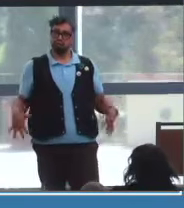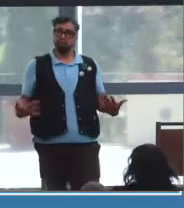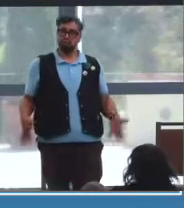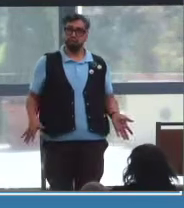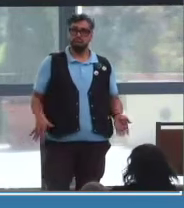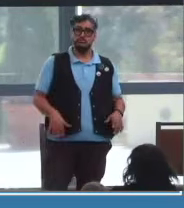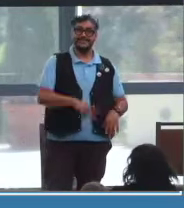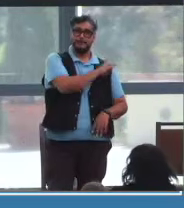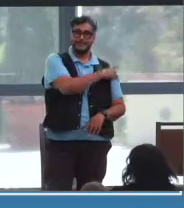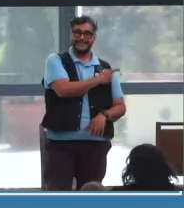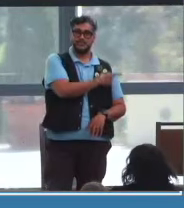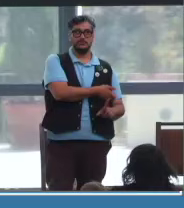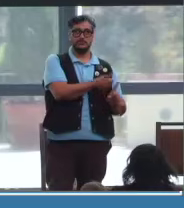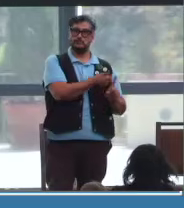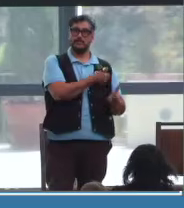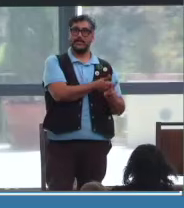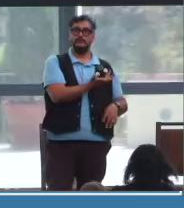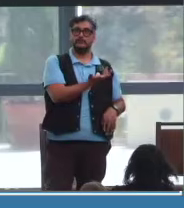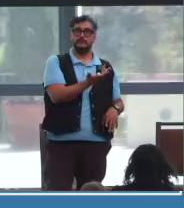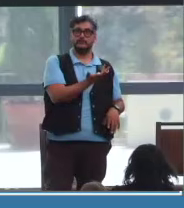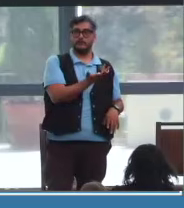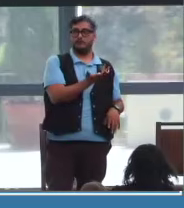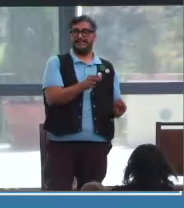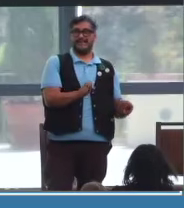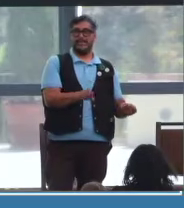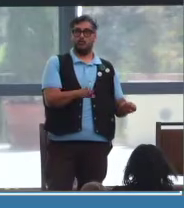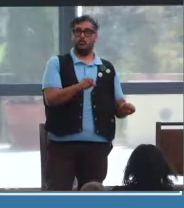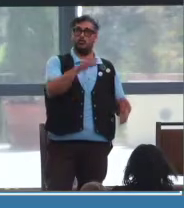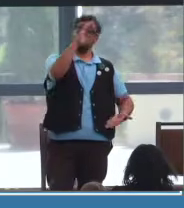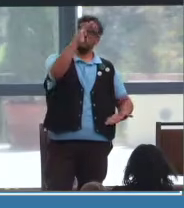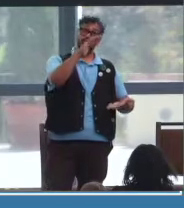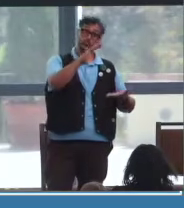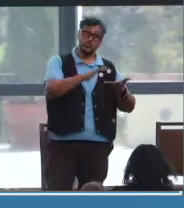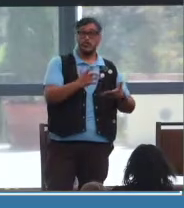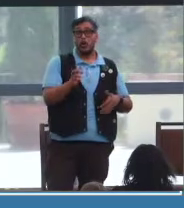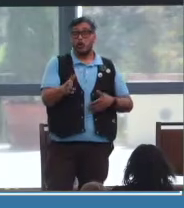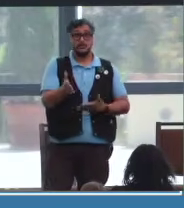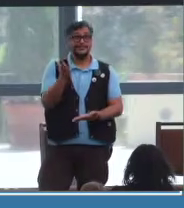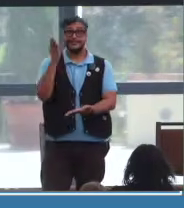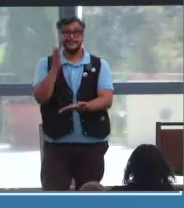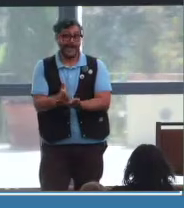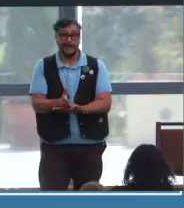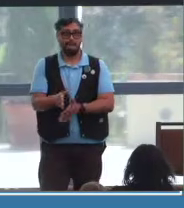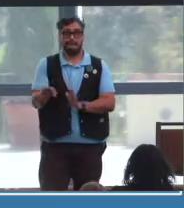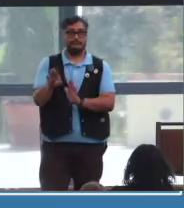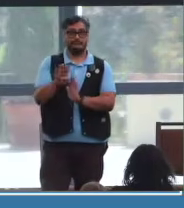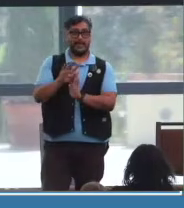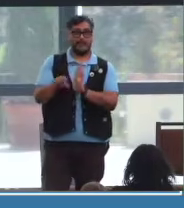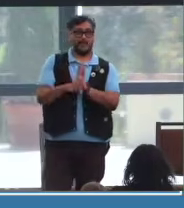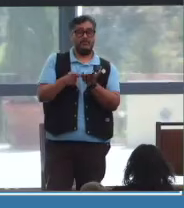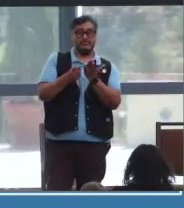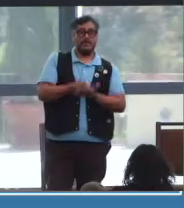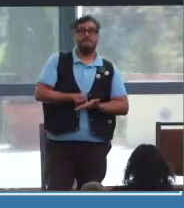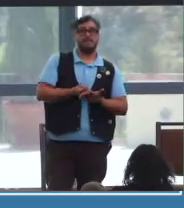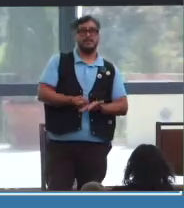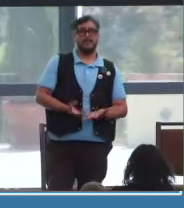The patients were able to reduce and discontinue their background therapy, and it